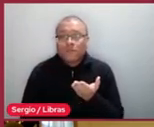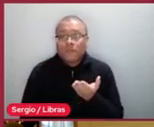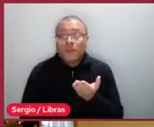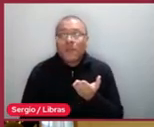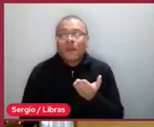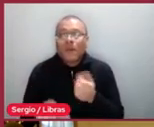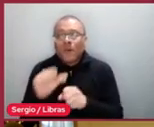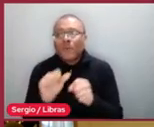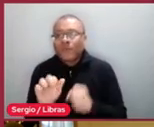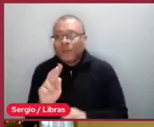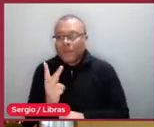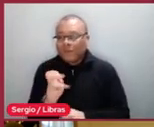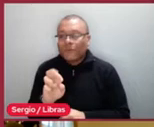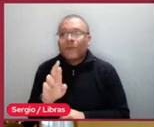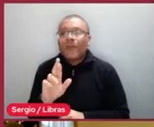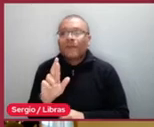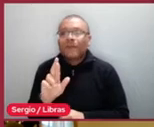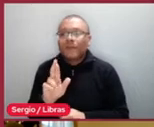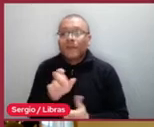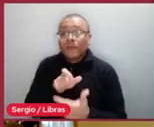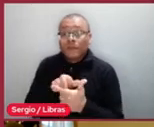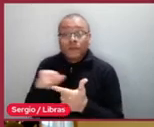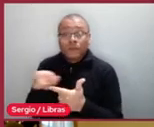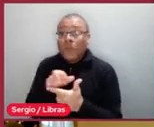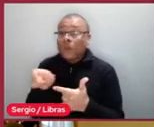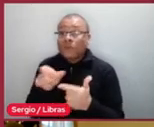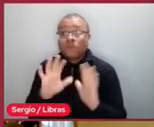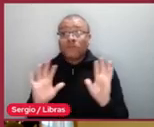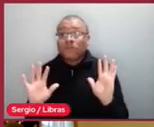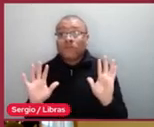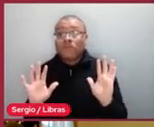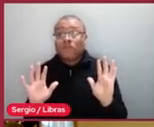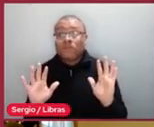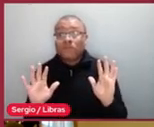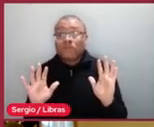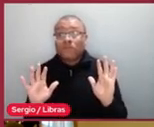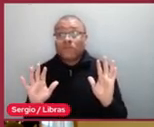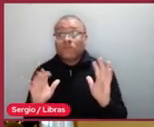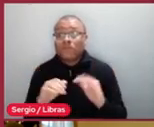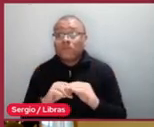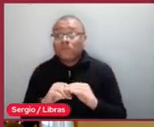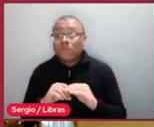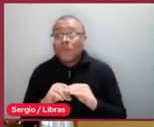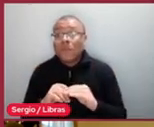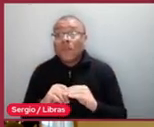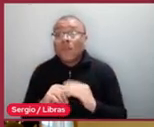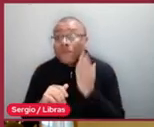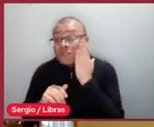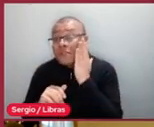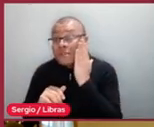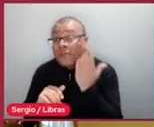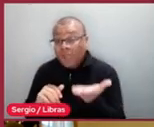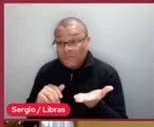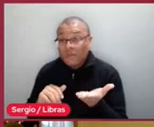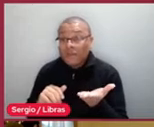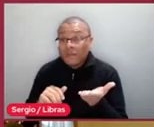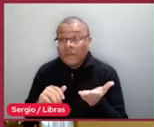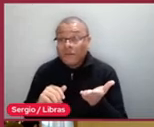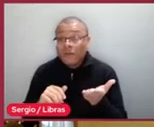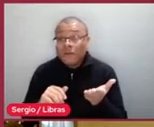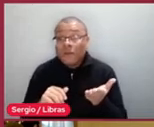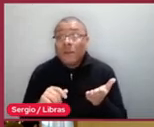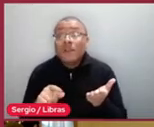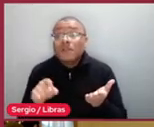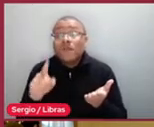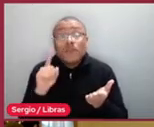where to start with not in the original query, and it's negated. So you know how to do that. And if you don't